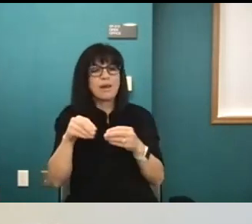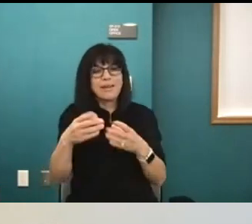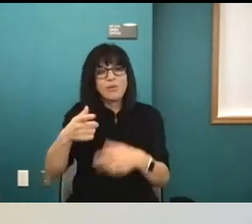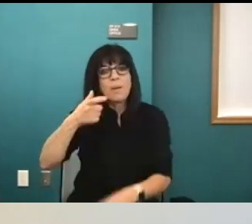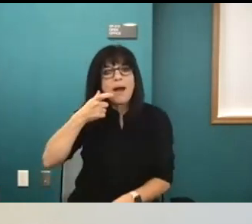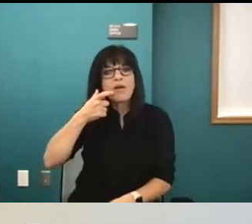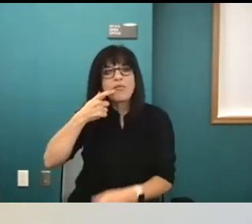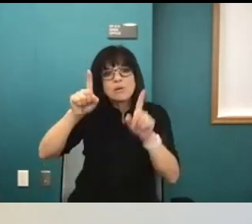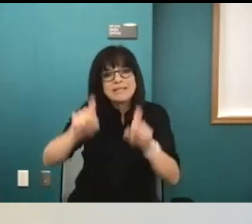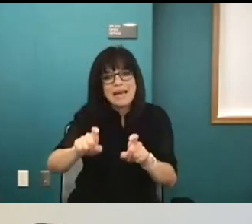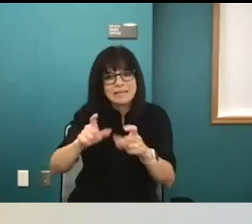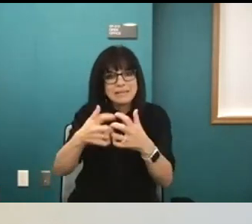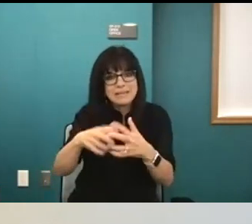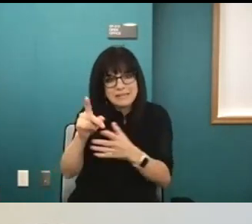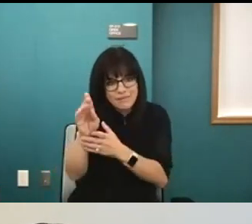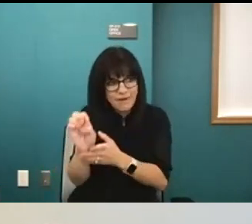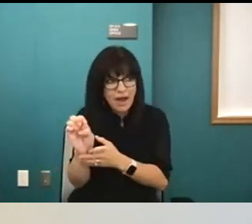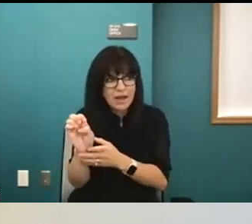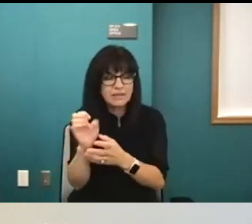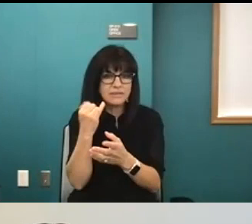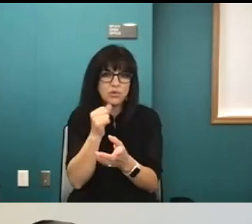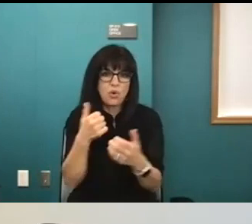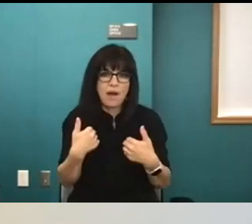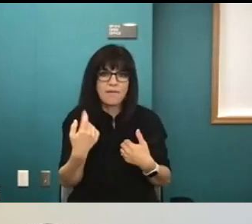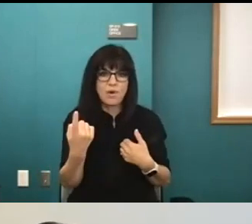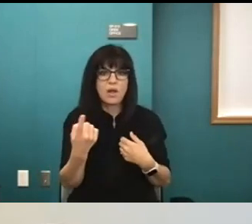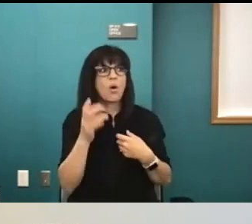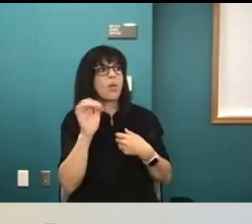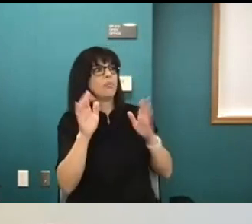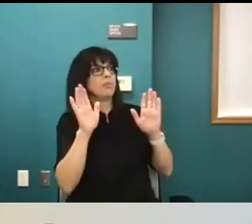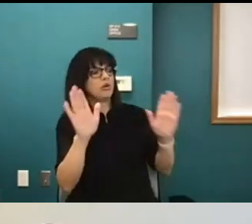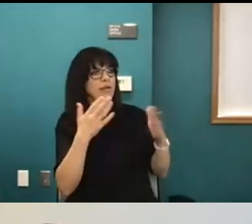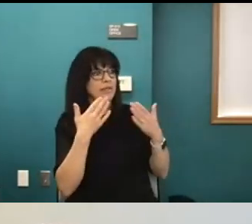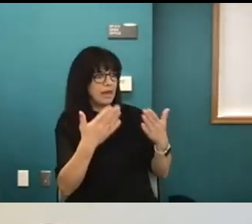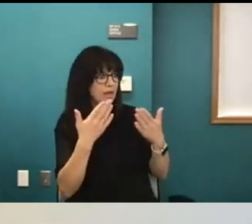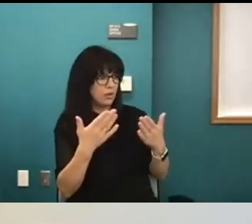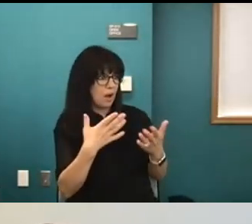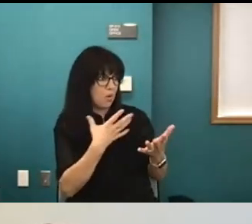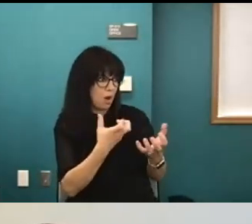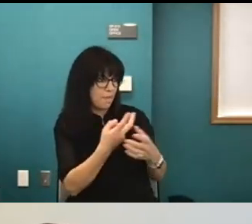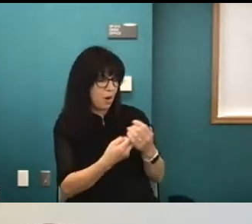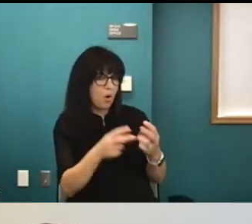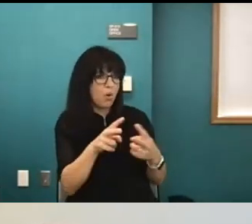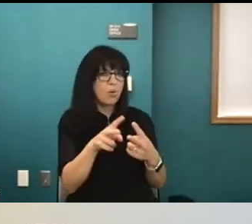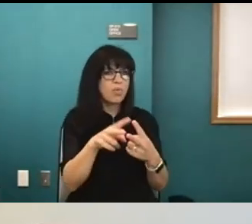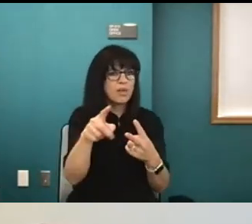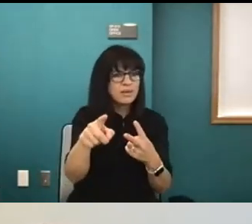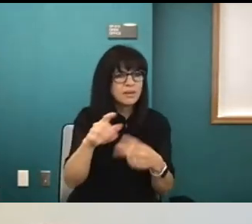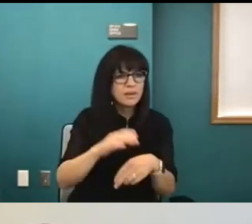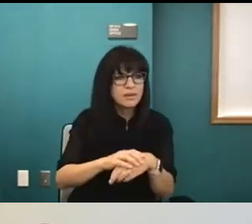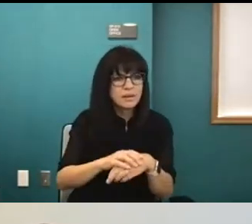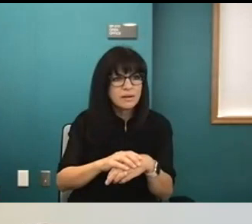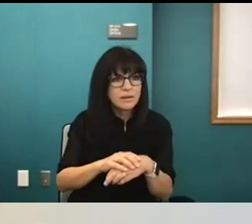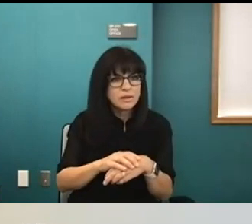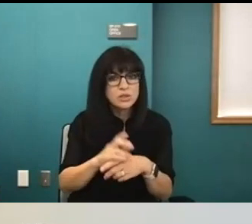device and the speech processor if you don't have one. That would be great. Thank you. I'd like both of those. So is the Yes, coupling the same as the